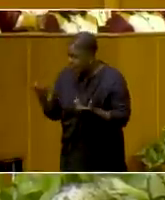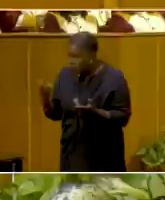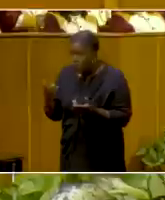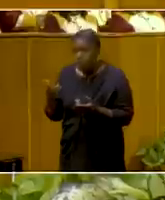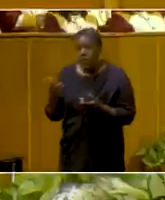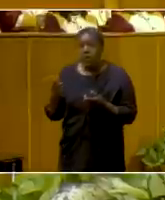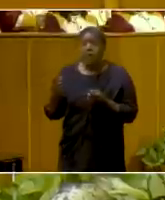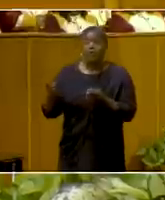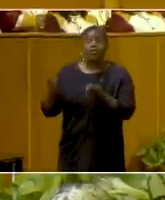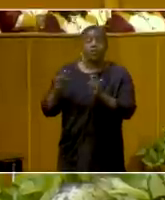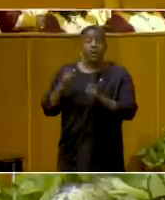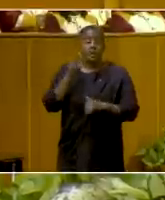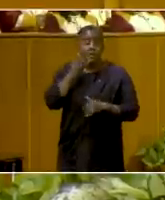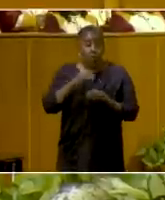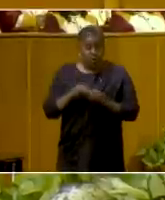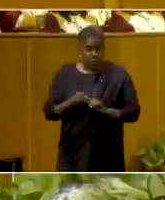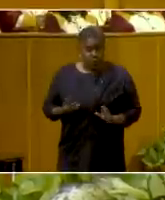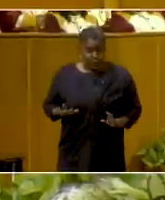She gave me her phone number.